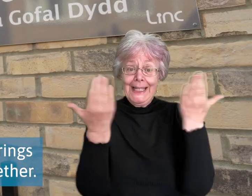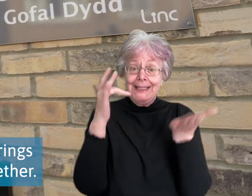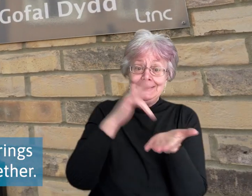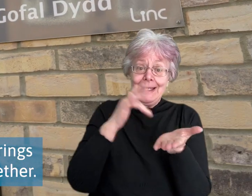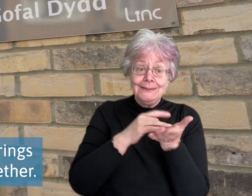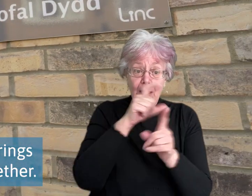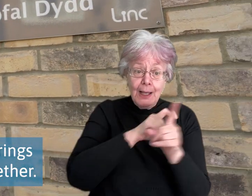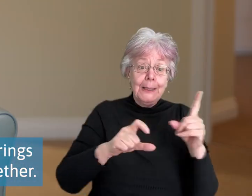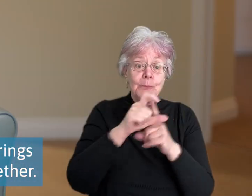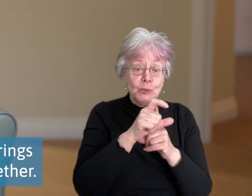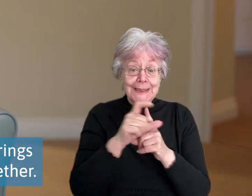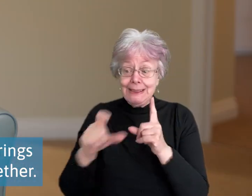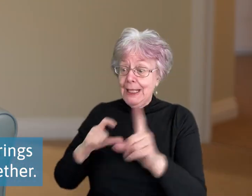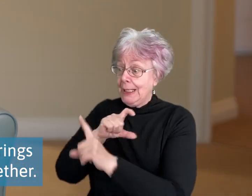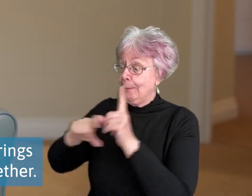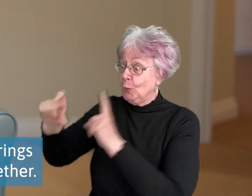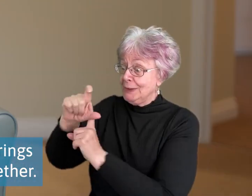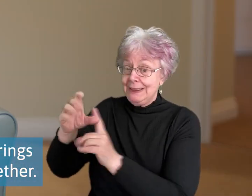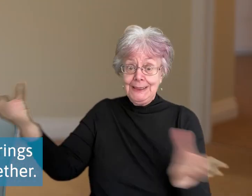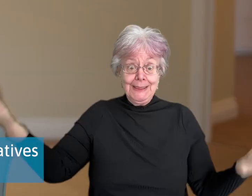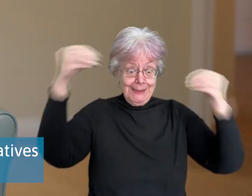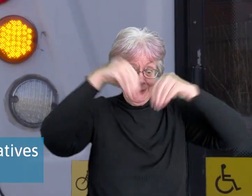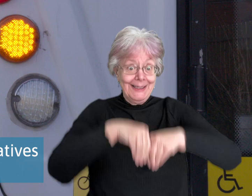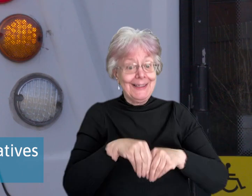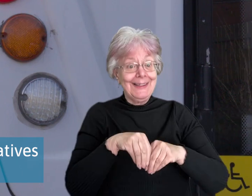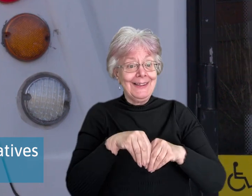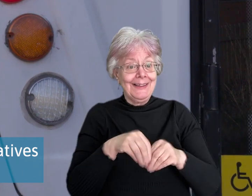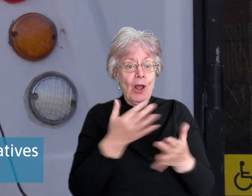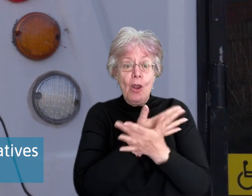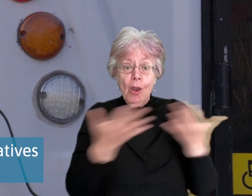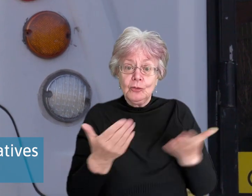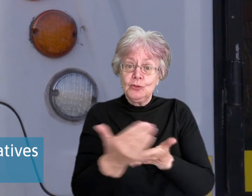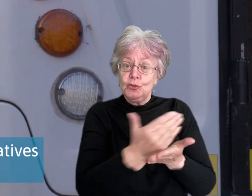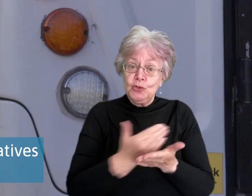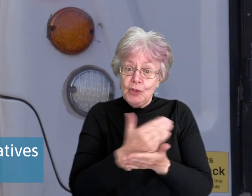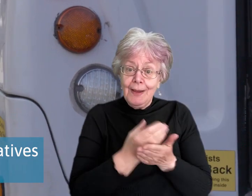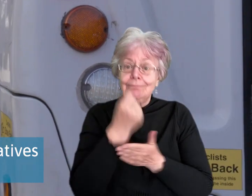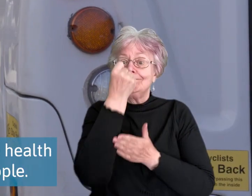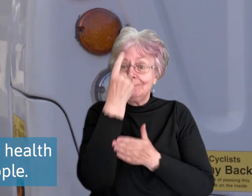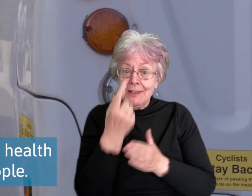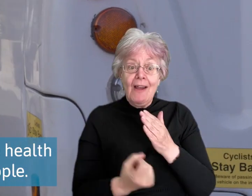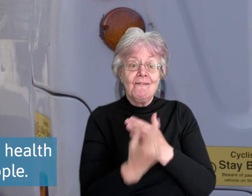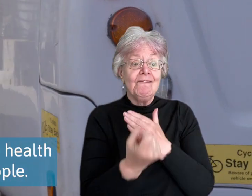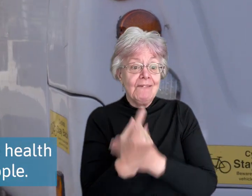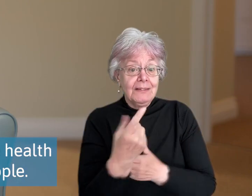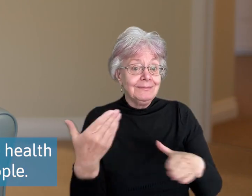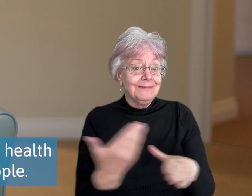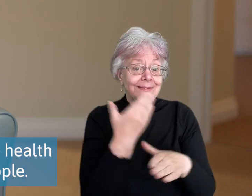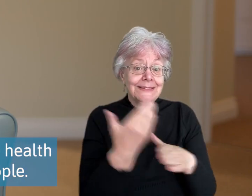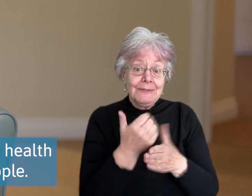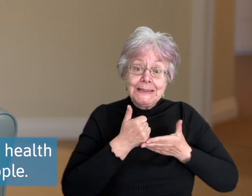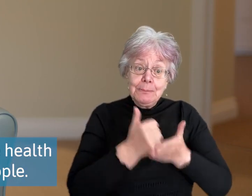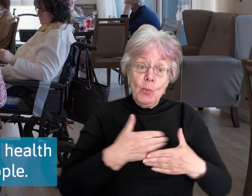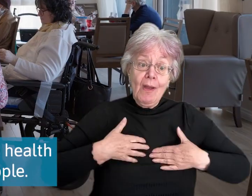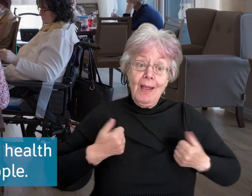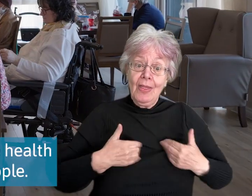day centre really brings those 2 communities together. So we do lots of shared initiatives and events and activities that support the